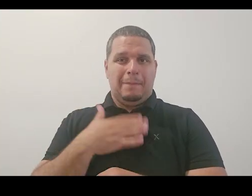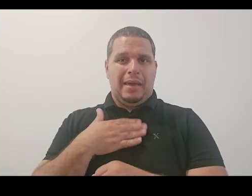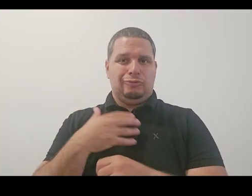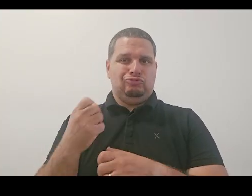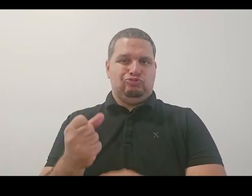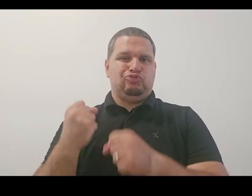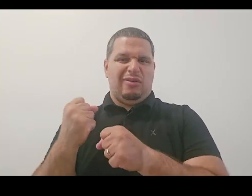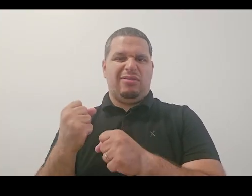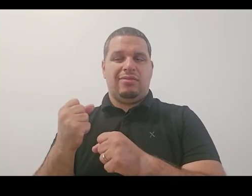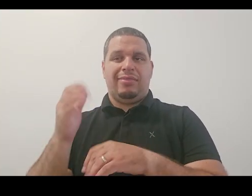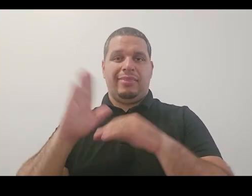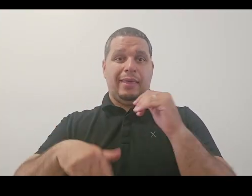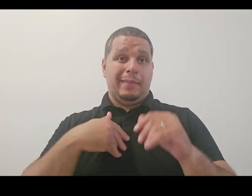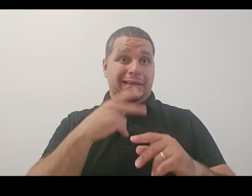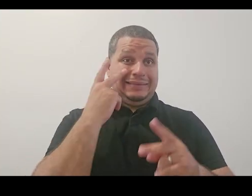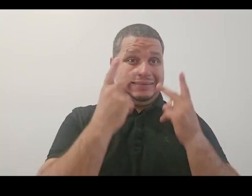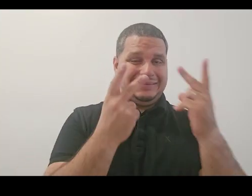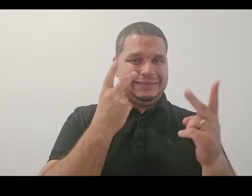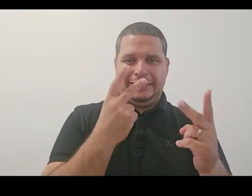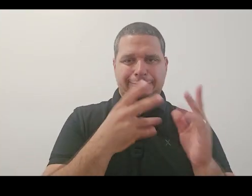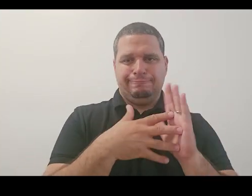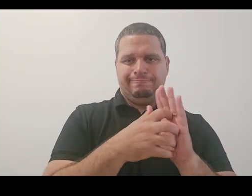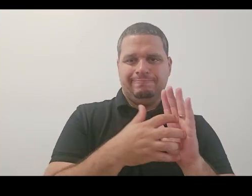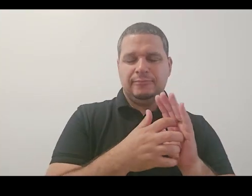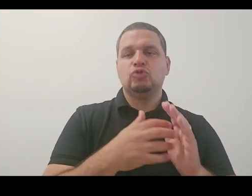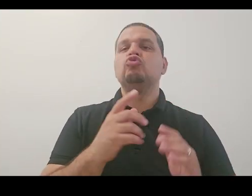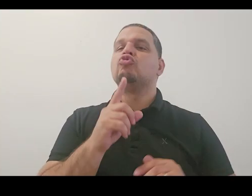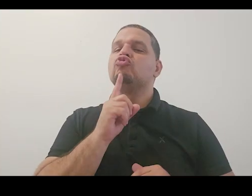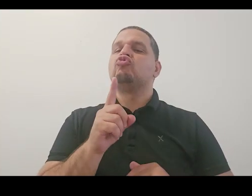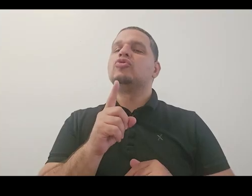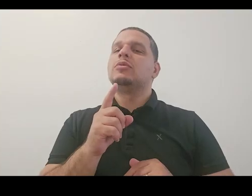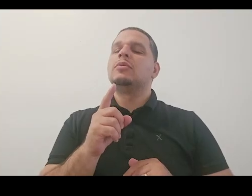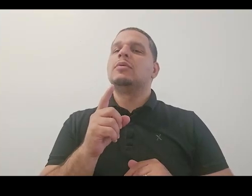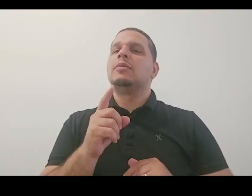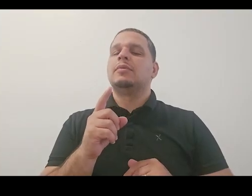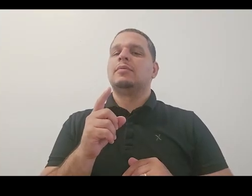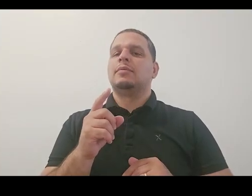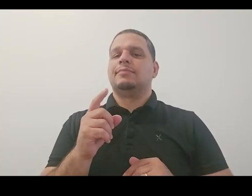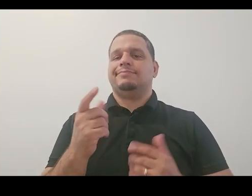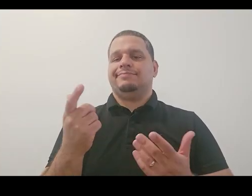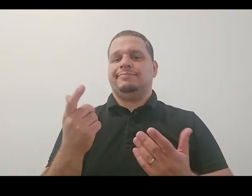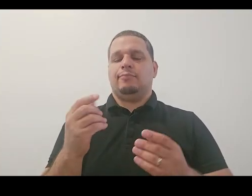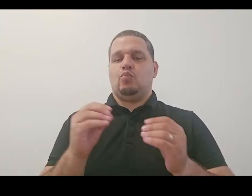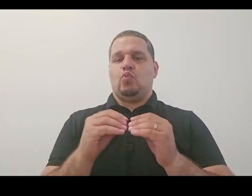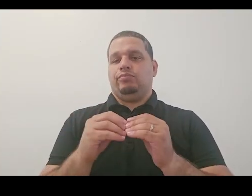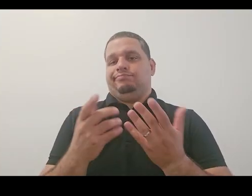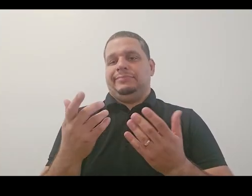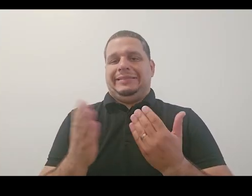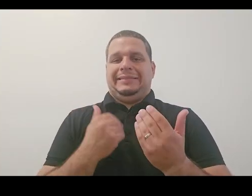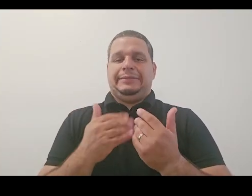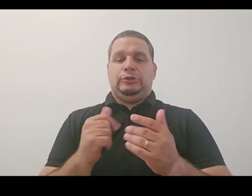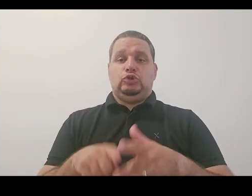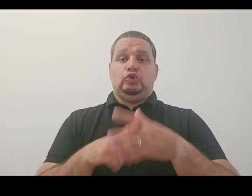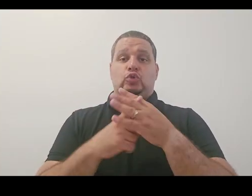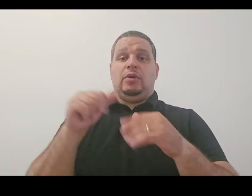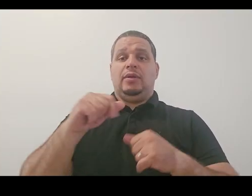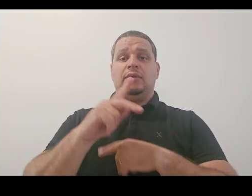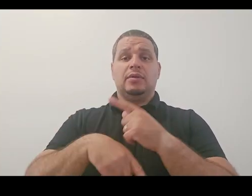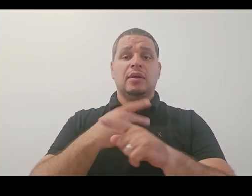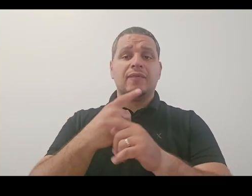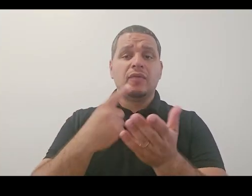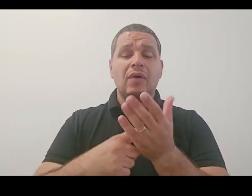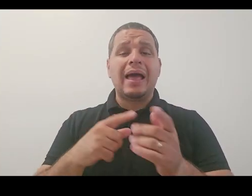sight. So I think that's kind of just the most cliche way of kicking this conversation off. But as an artist, I feel